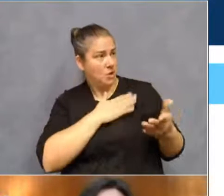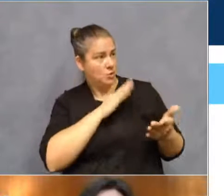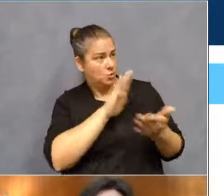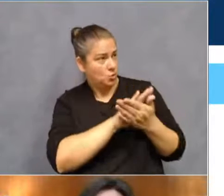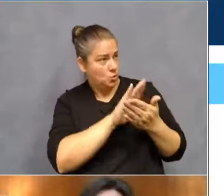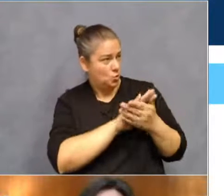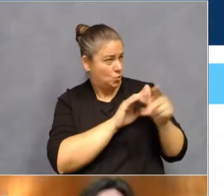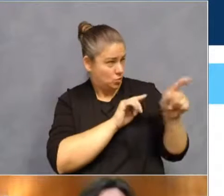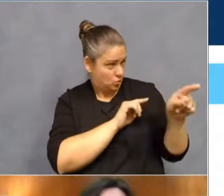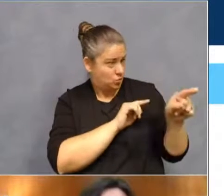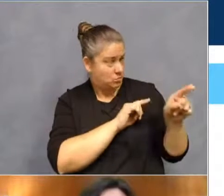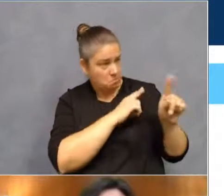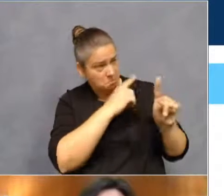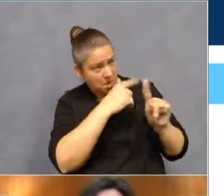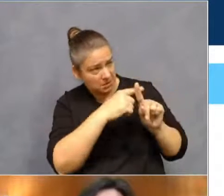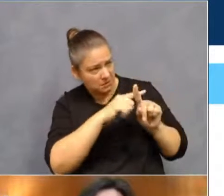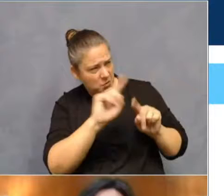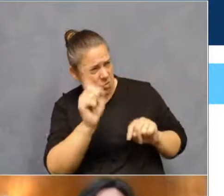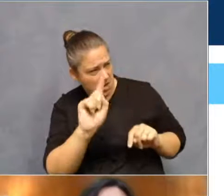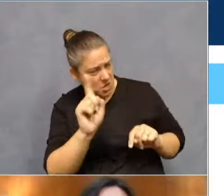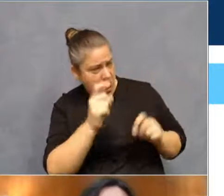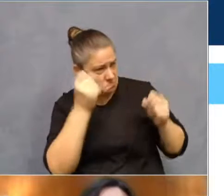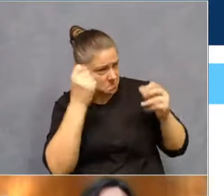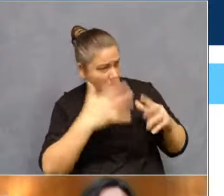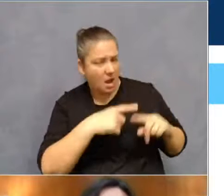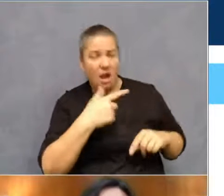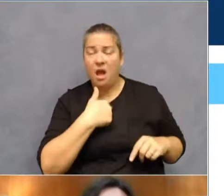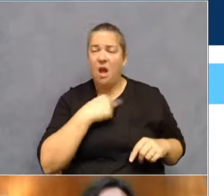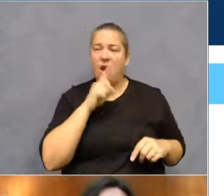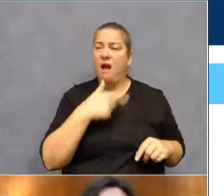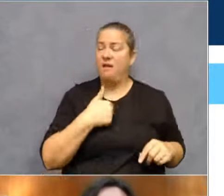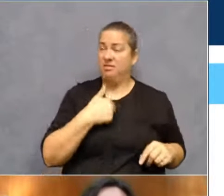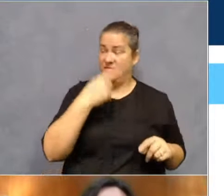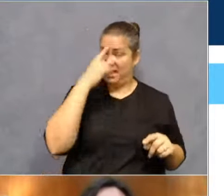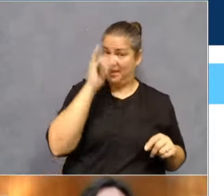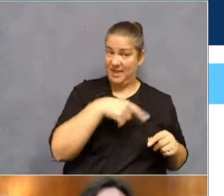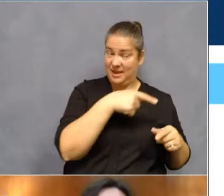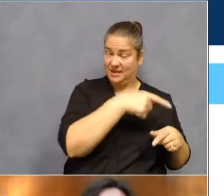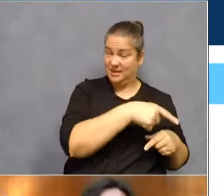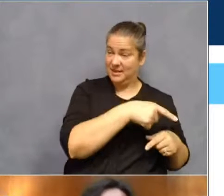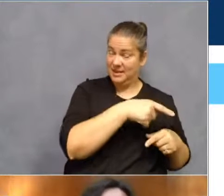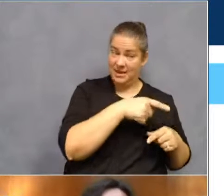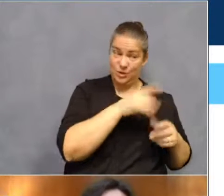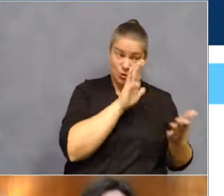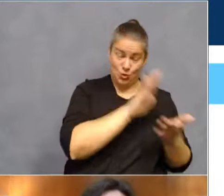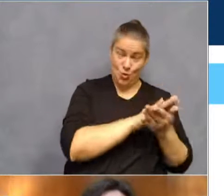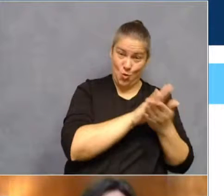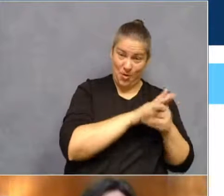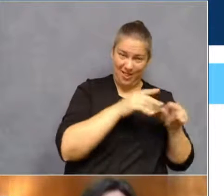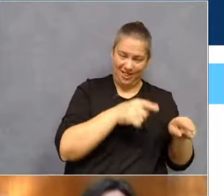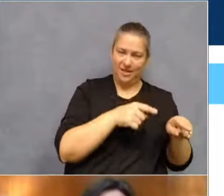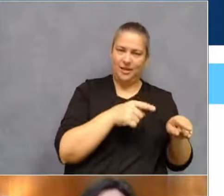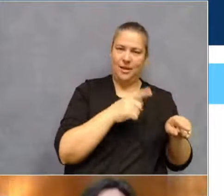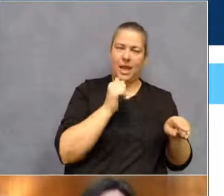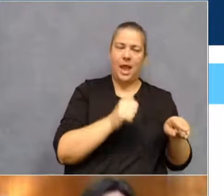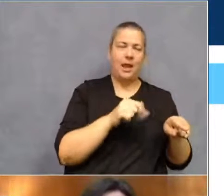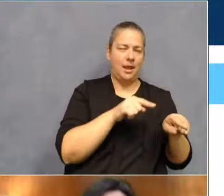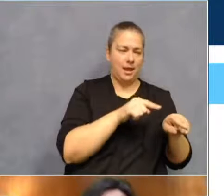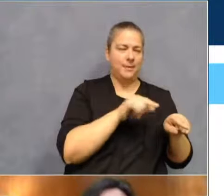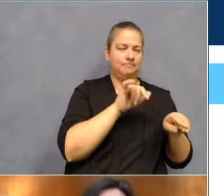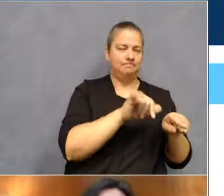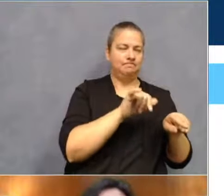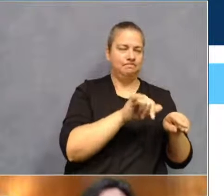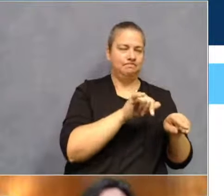against coronavirus. I always say that schools are microcosms of their communities, and so you can almost